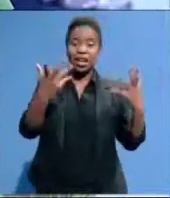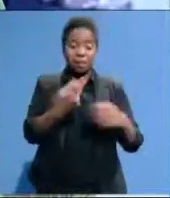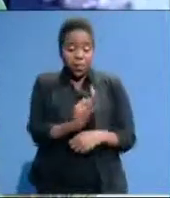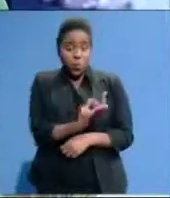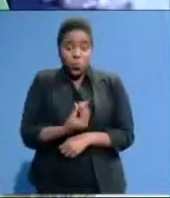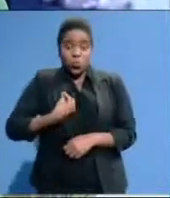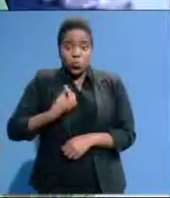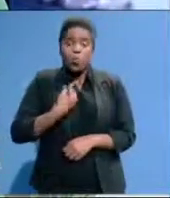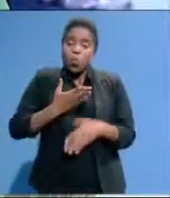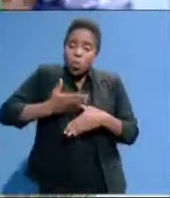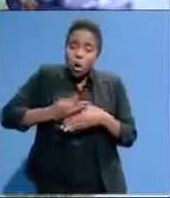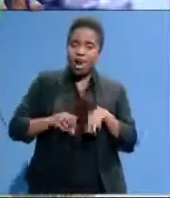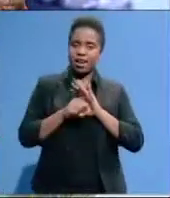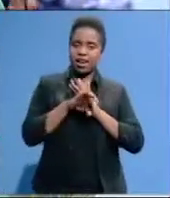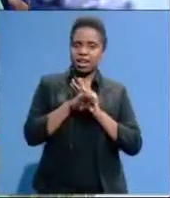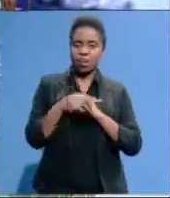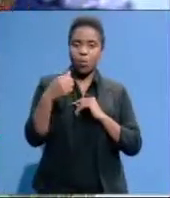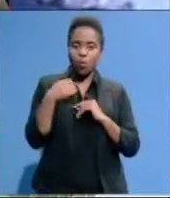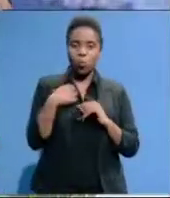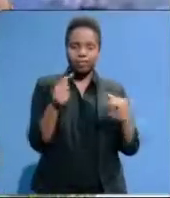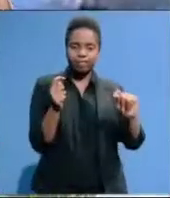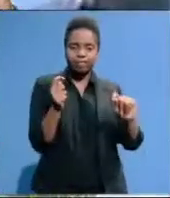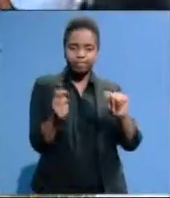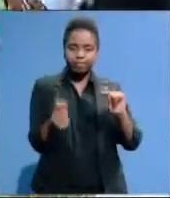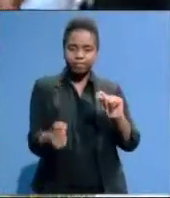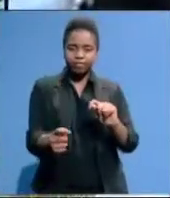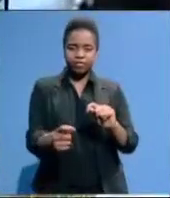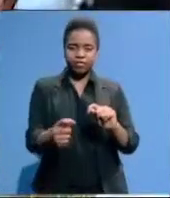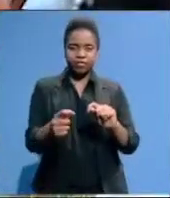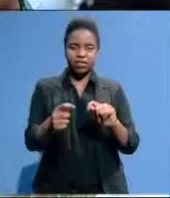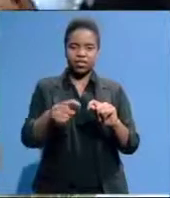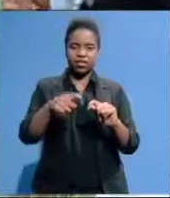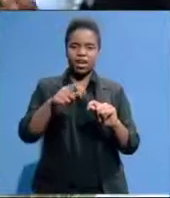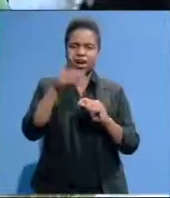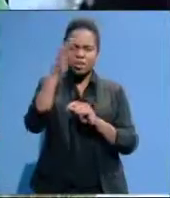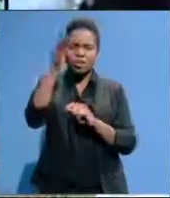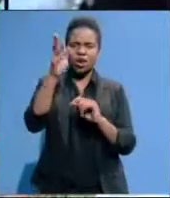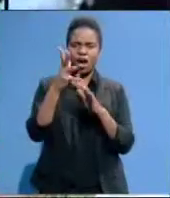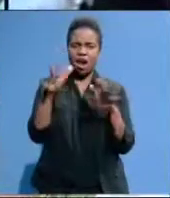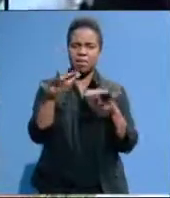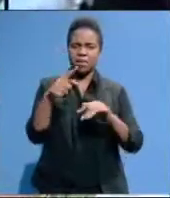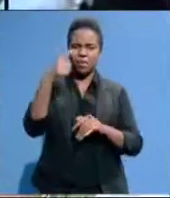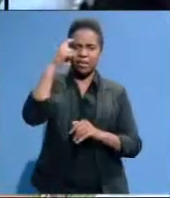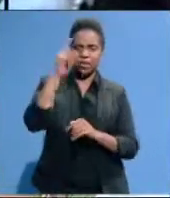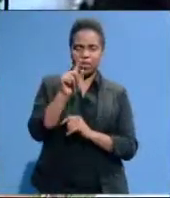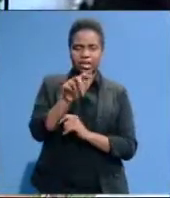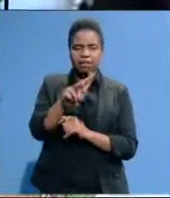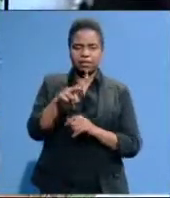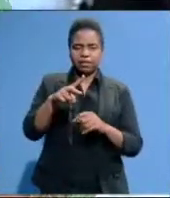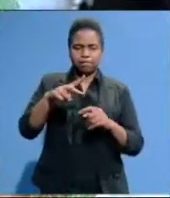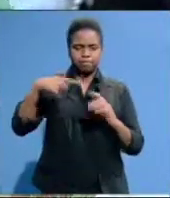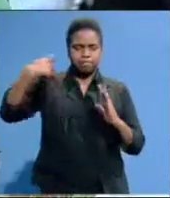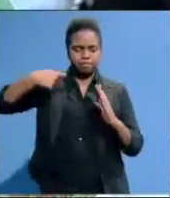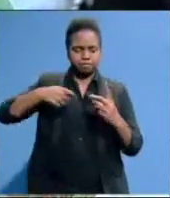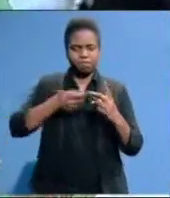who are in the media, who are shaping the content, who are shaping the social discourse, need to take people there, as you say earlier on, to